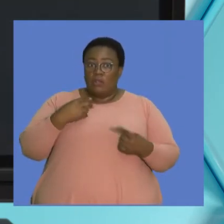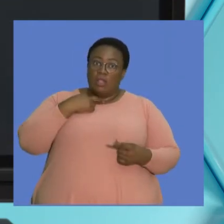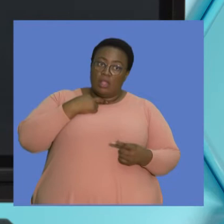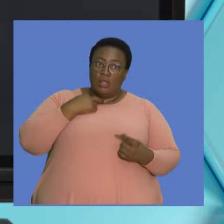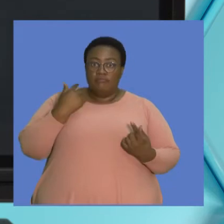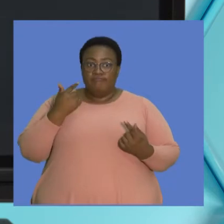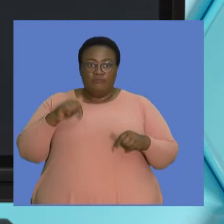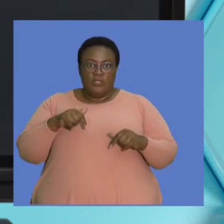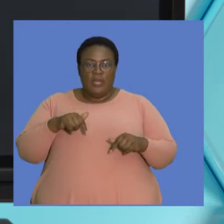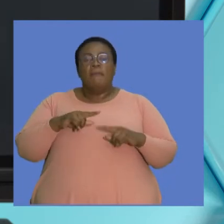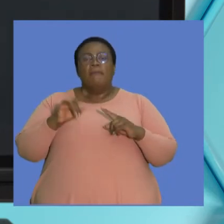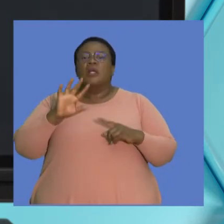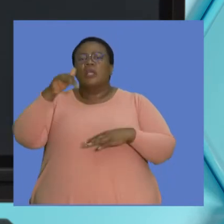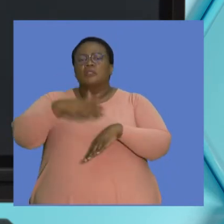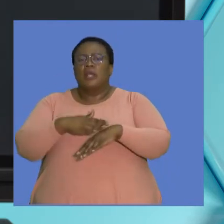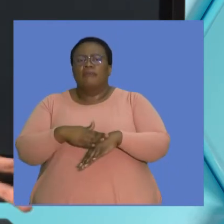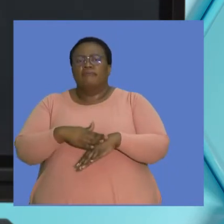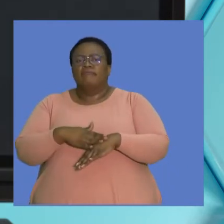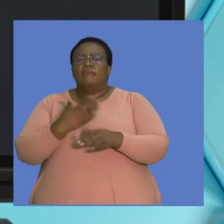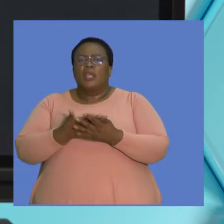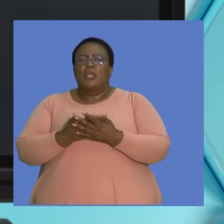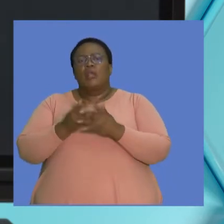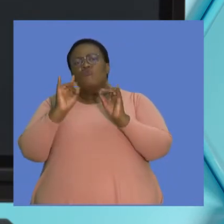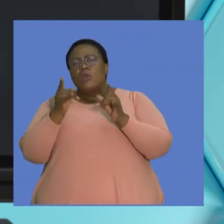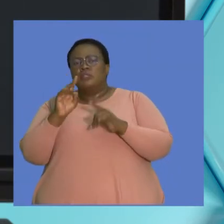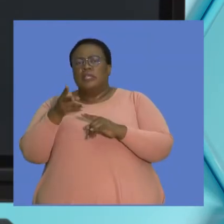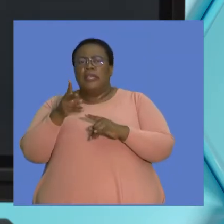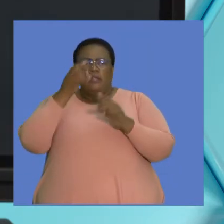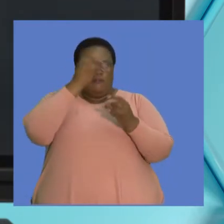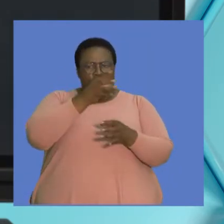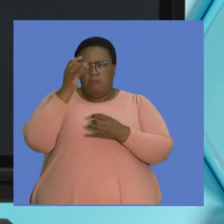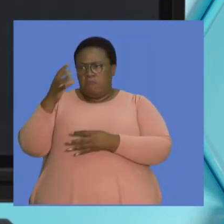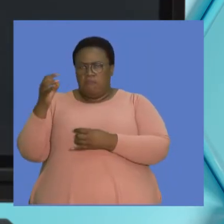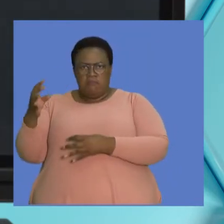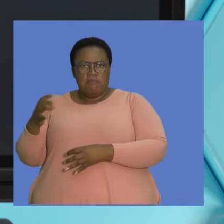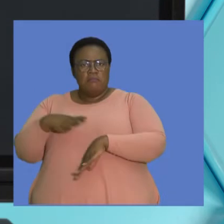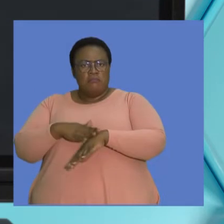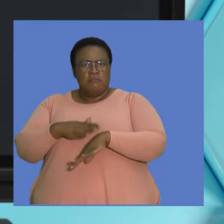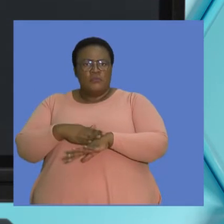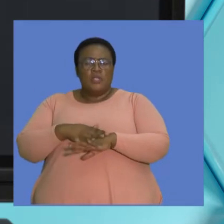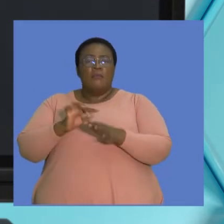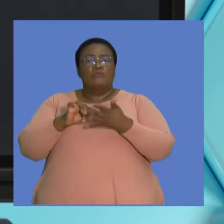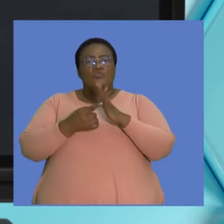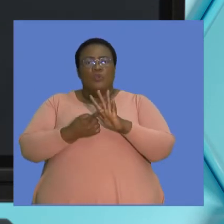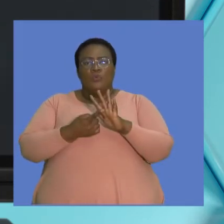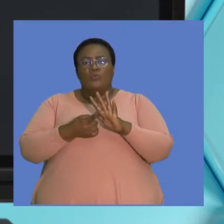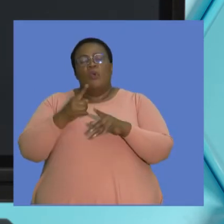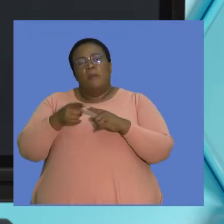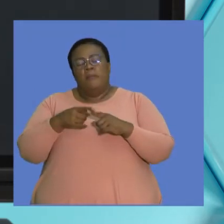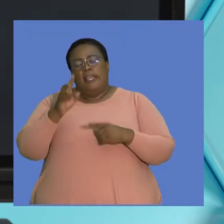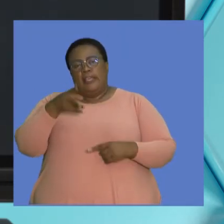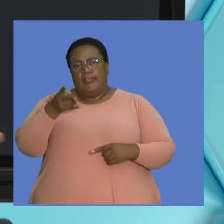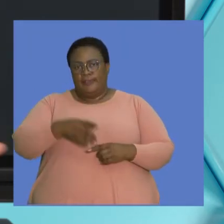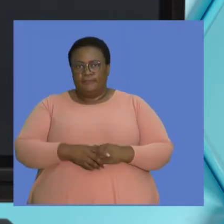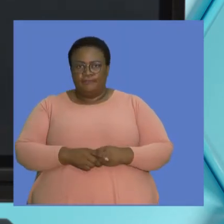can still. So just let them know when the show is playing based on what you've seen so far, and let them tune in